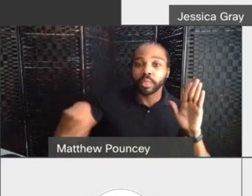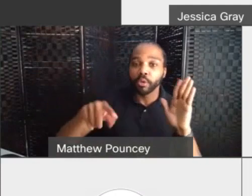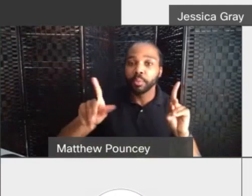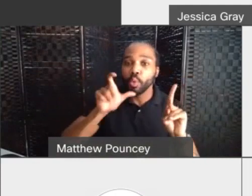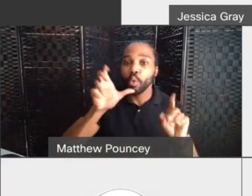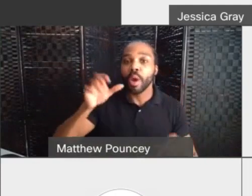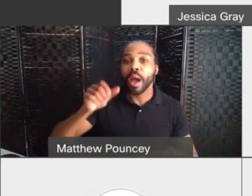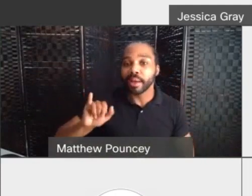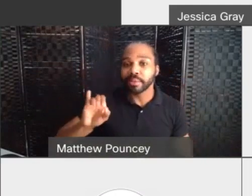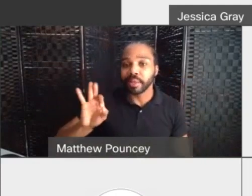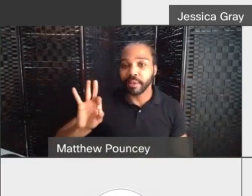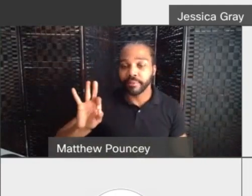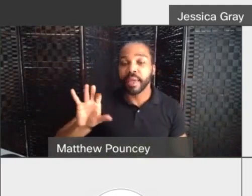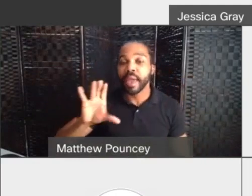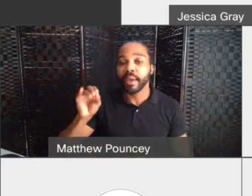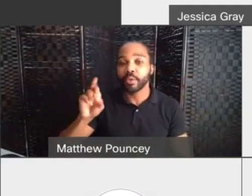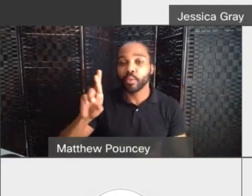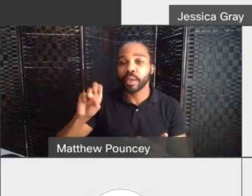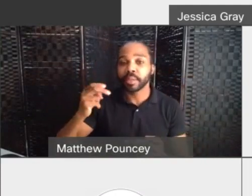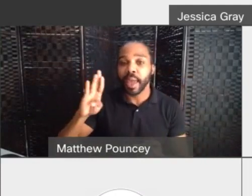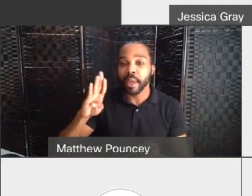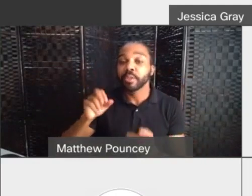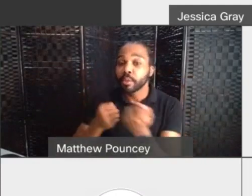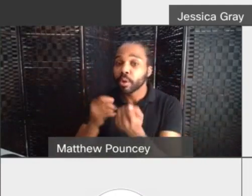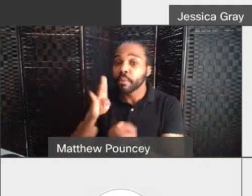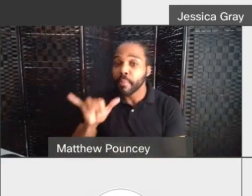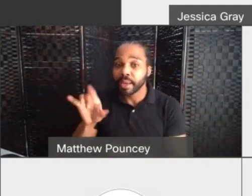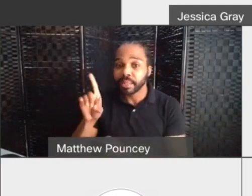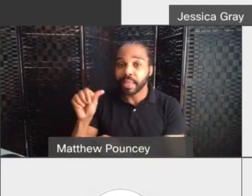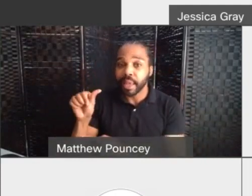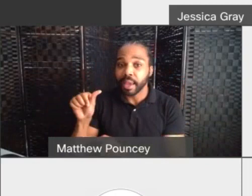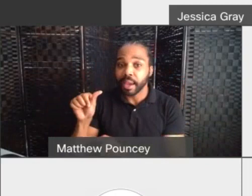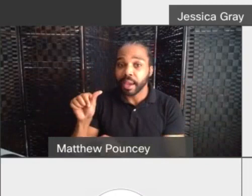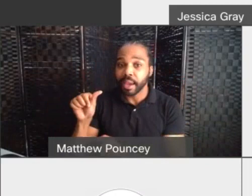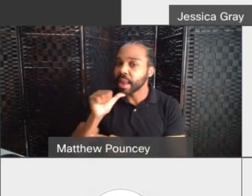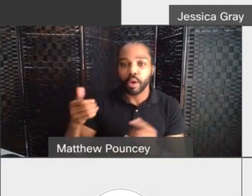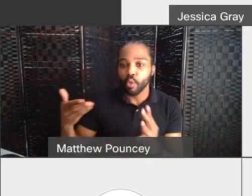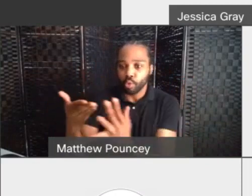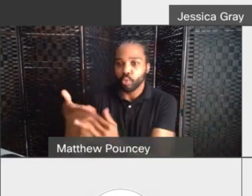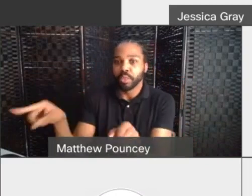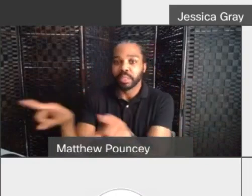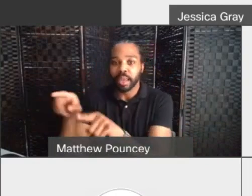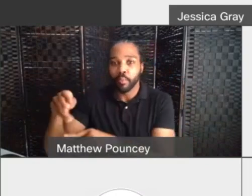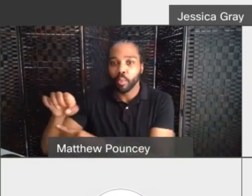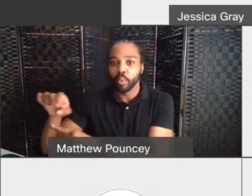and ResHab supported by DDA, which did not go through that portal. But